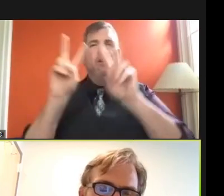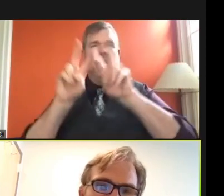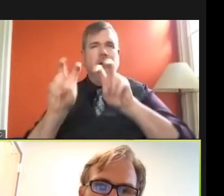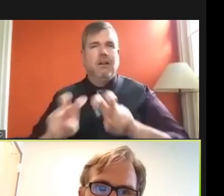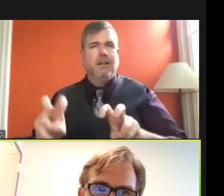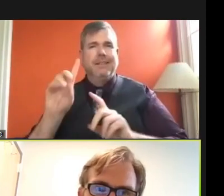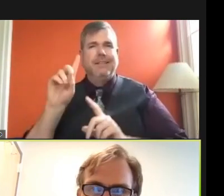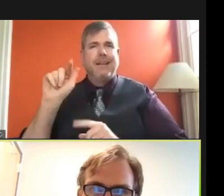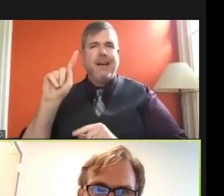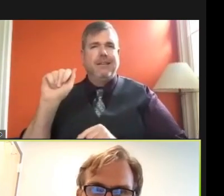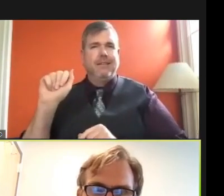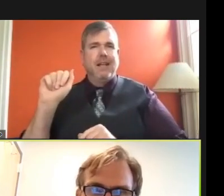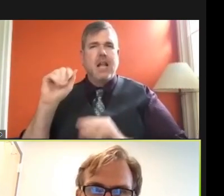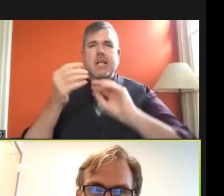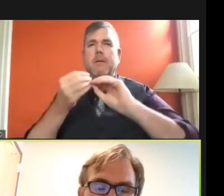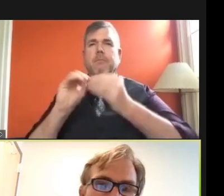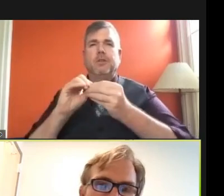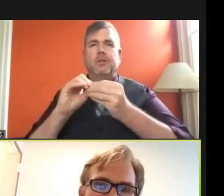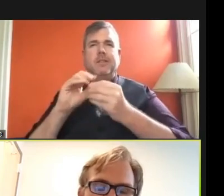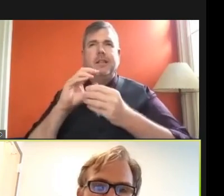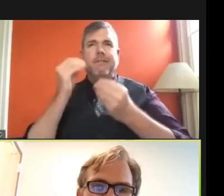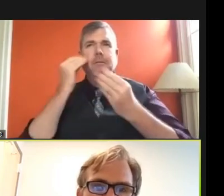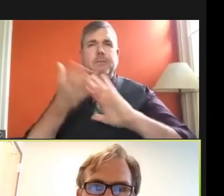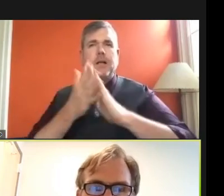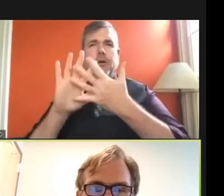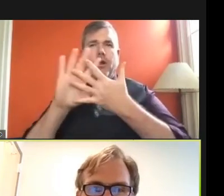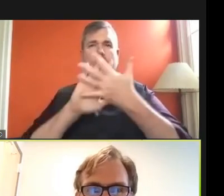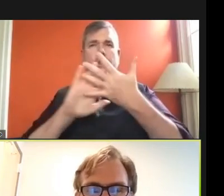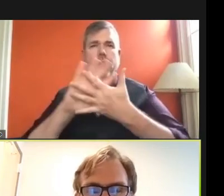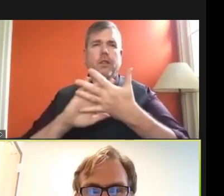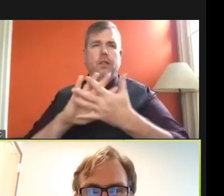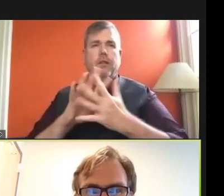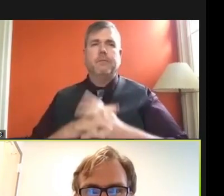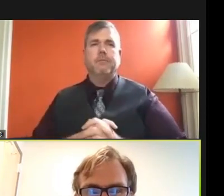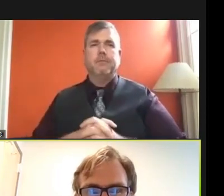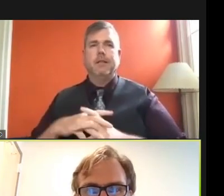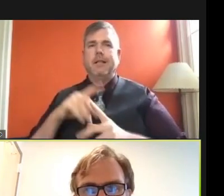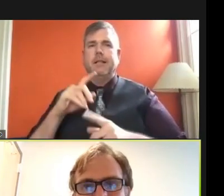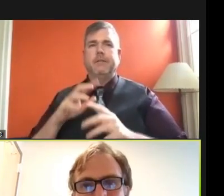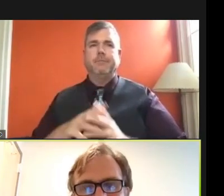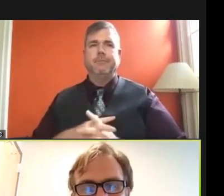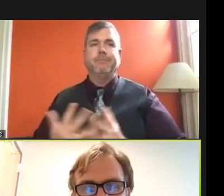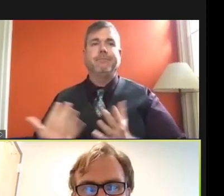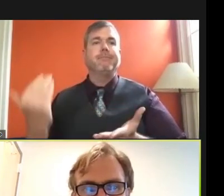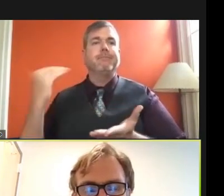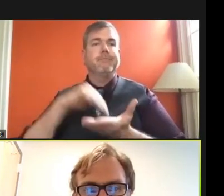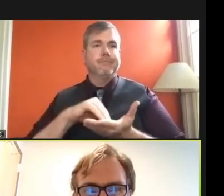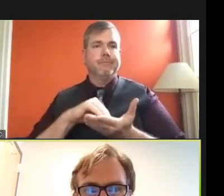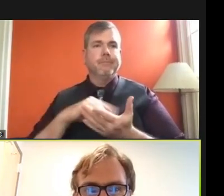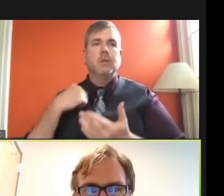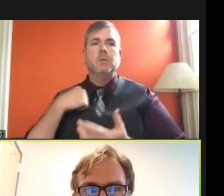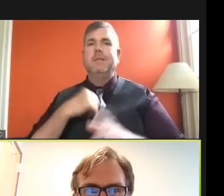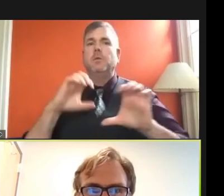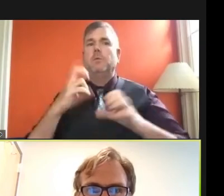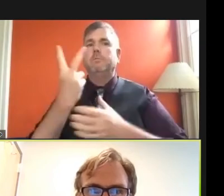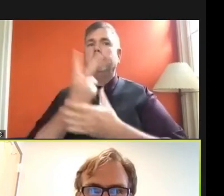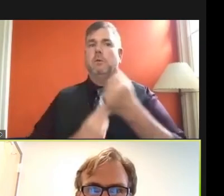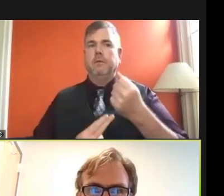some ways separate them for some of the analyses, and then combine them also to have a better sense of the totality of our experience in the